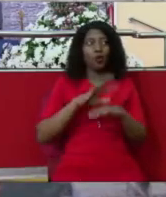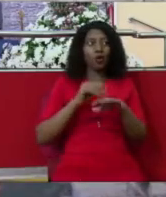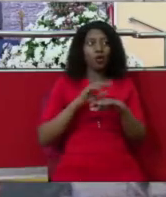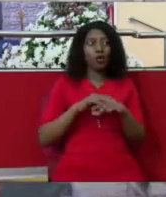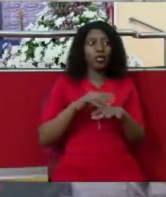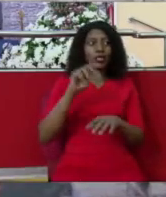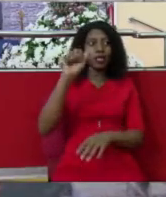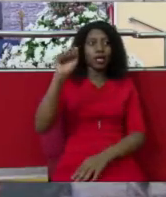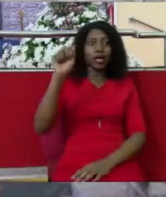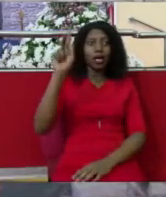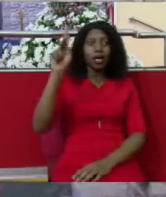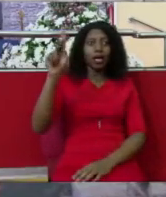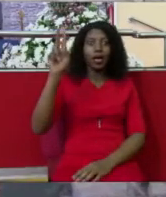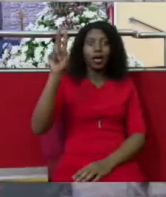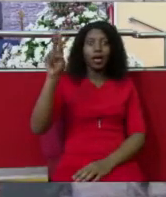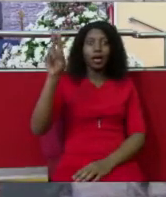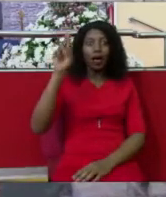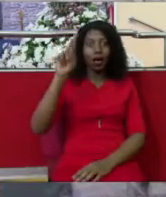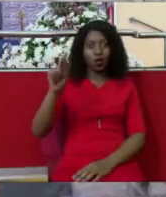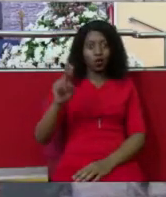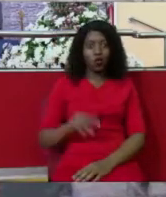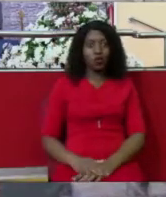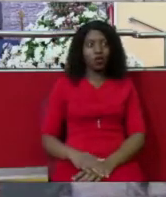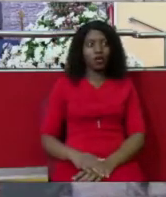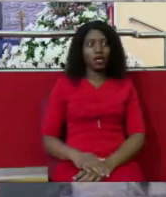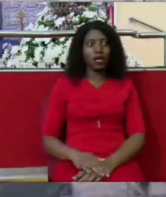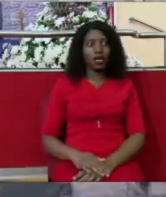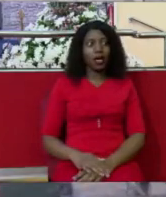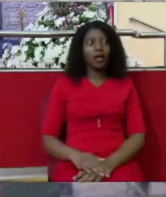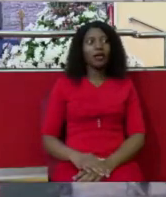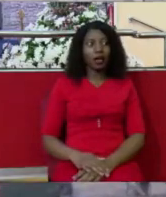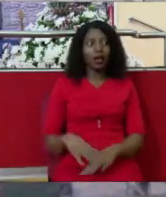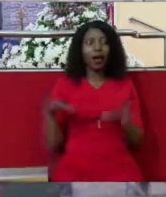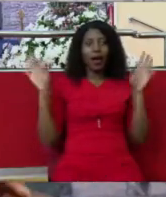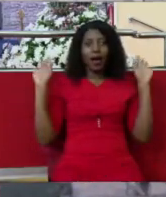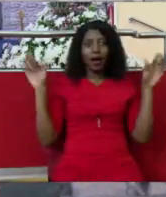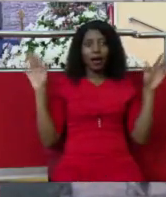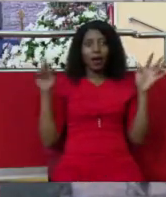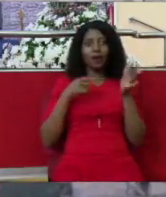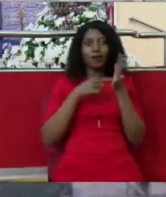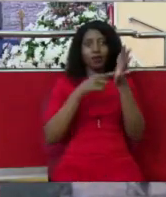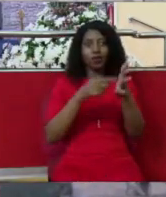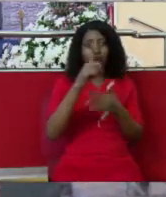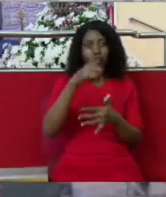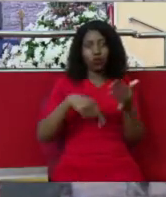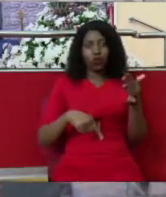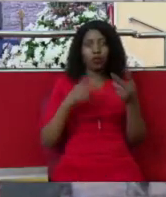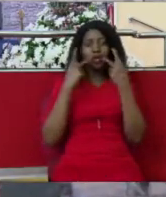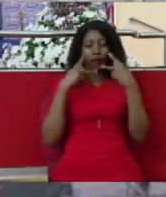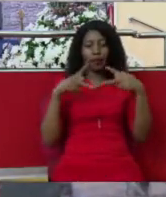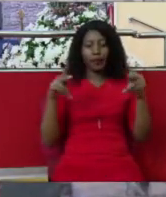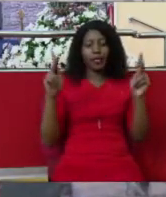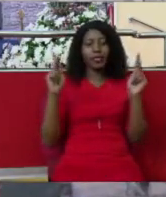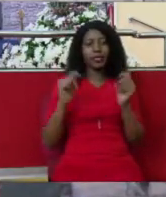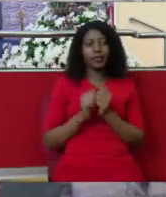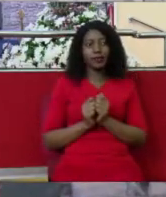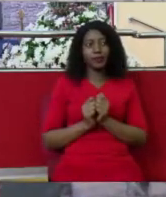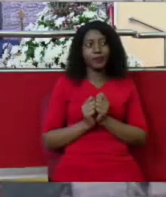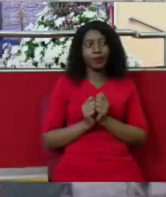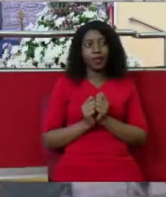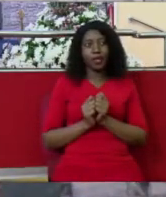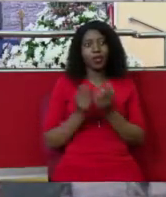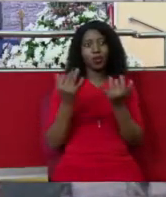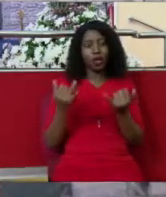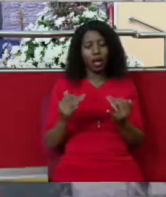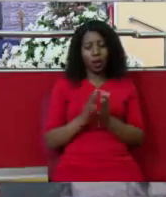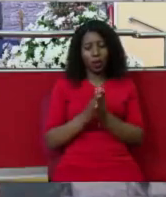It's normally associated with peace. Inalinganishwa ama inapatanishwa na amani. And so the book of